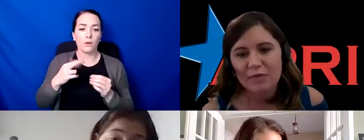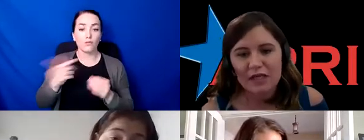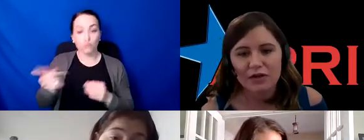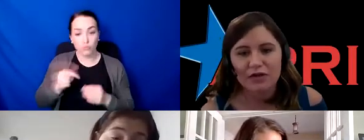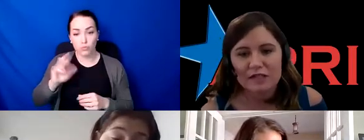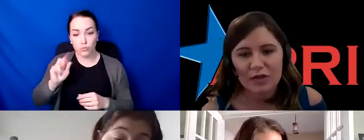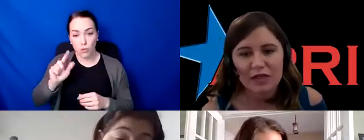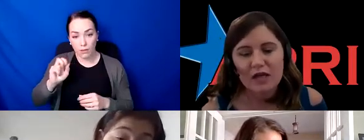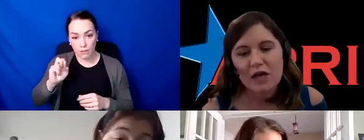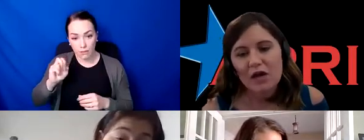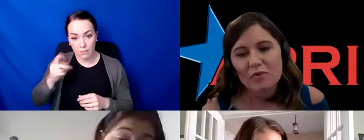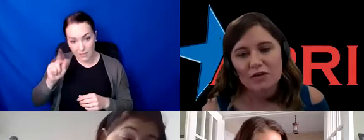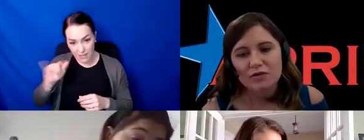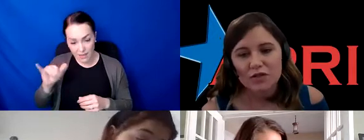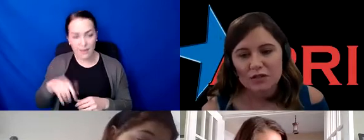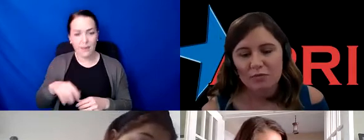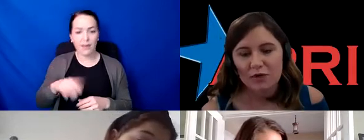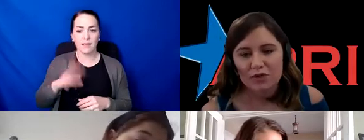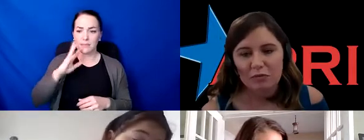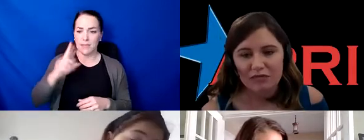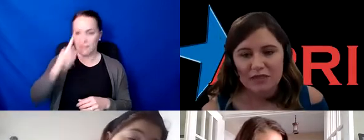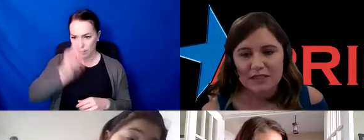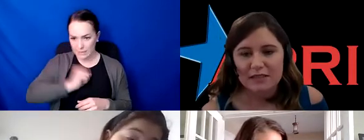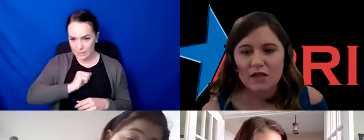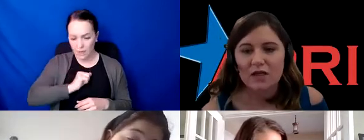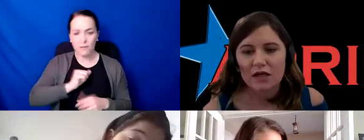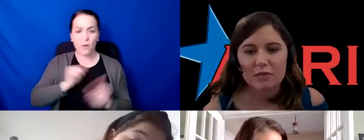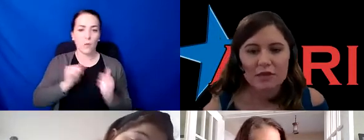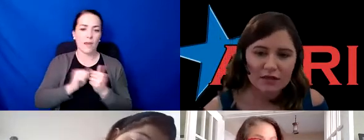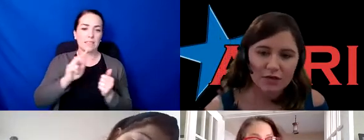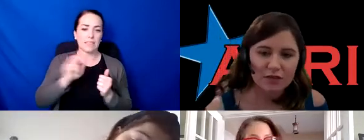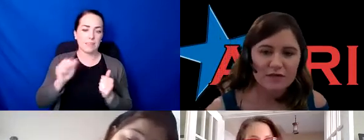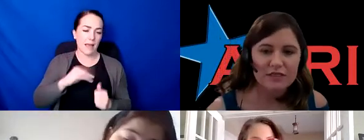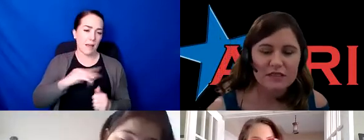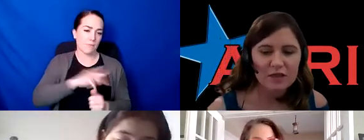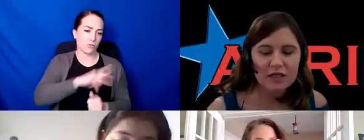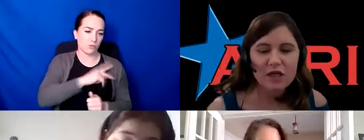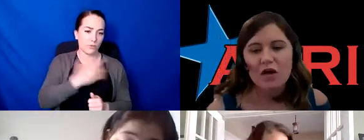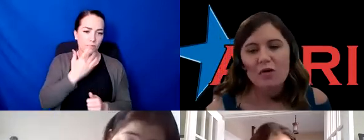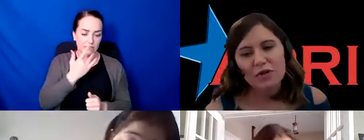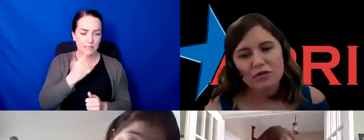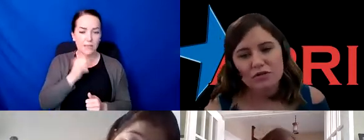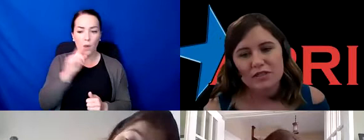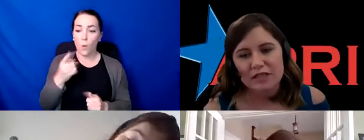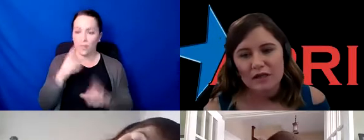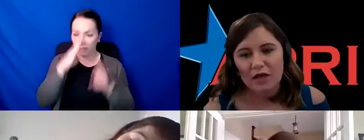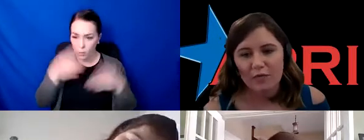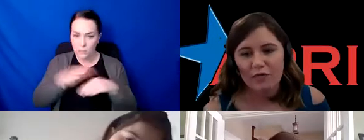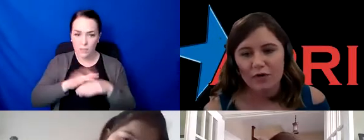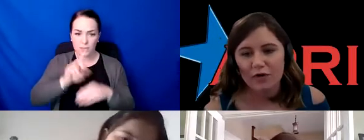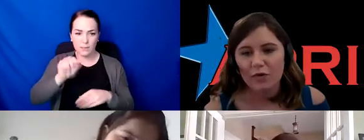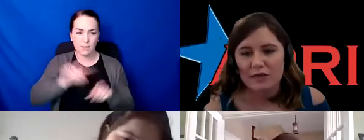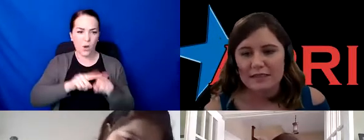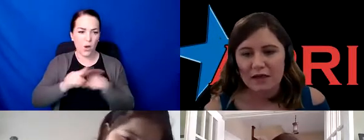yourself, depending on your disability, but also just on personal preferences, not completely focusing on the disability, but also just standing